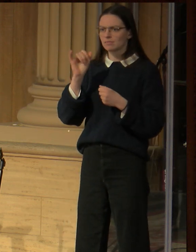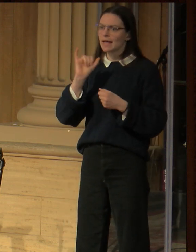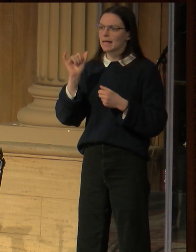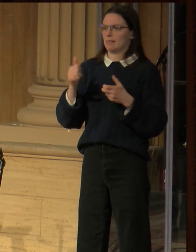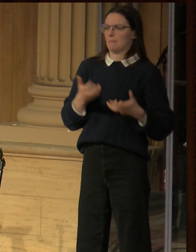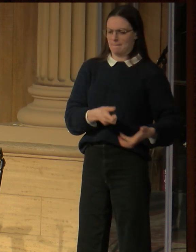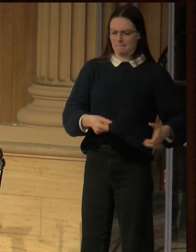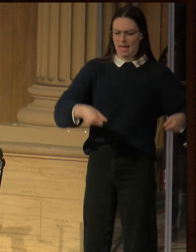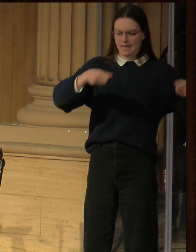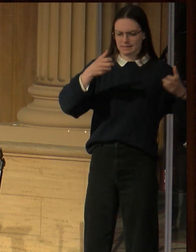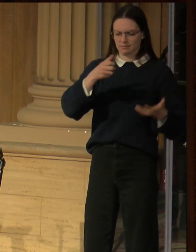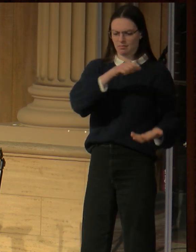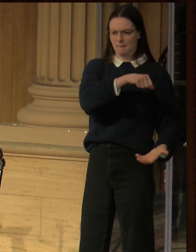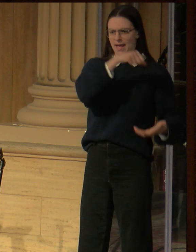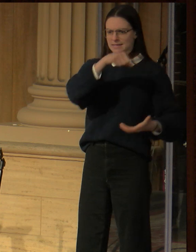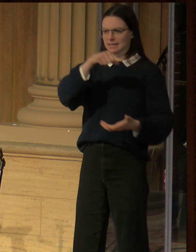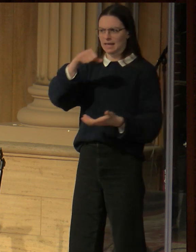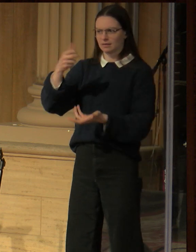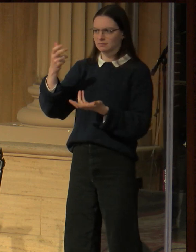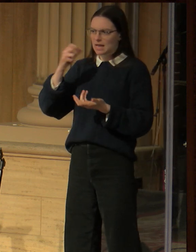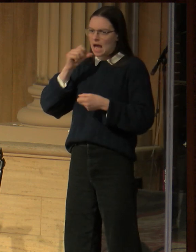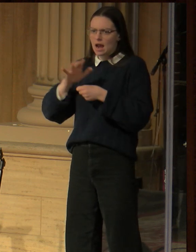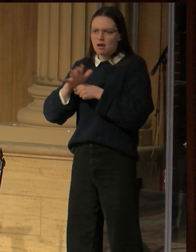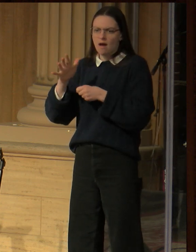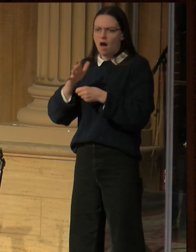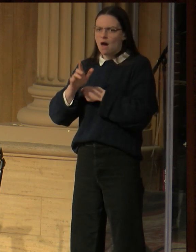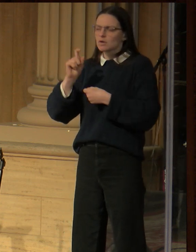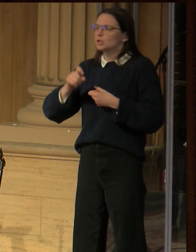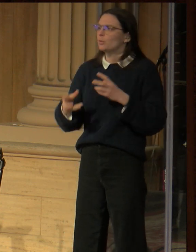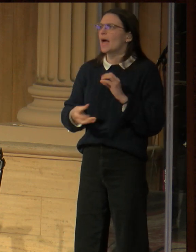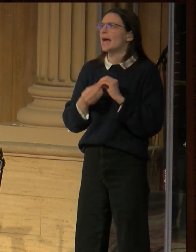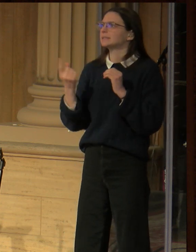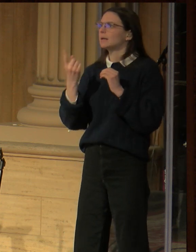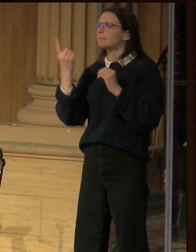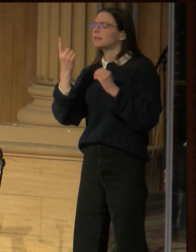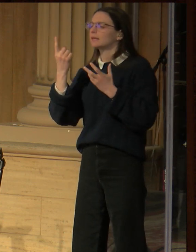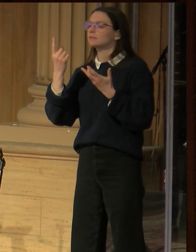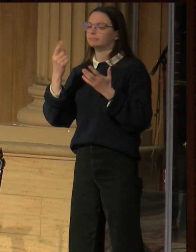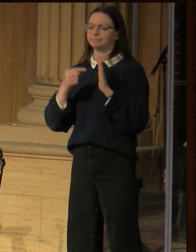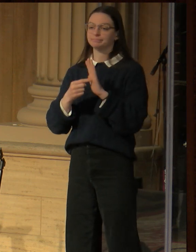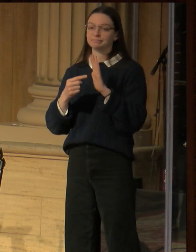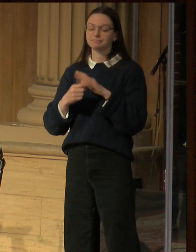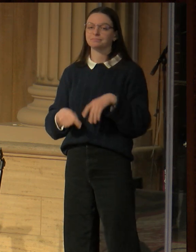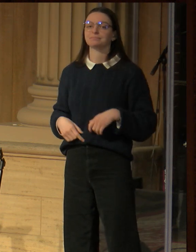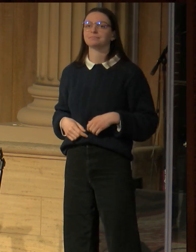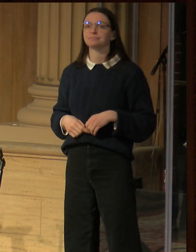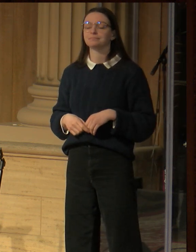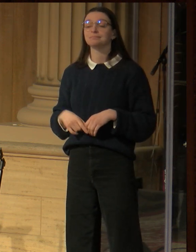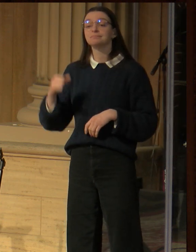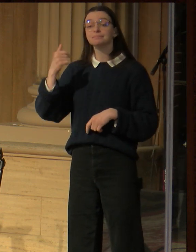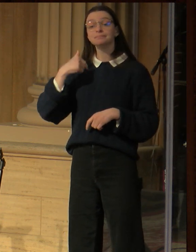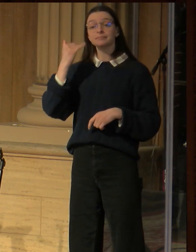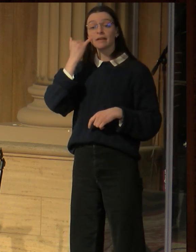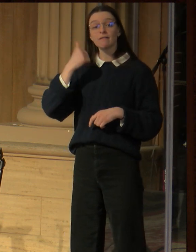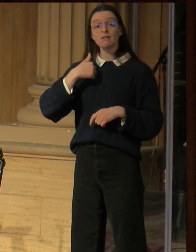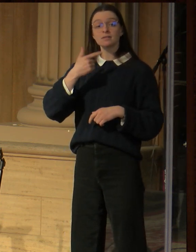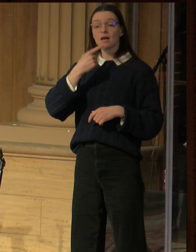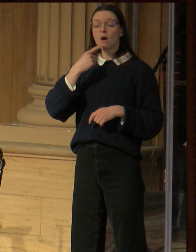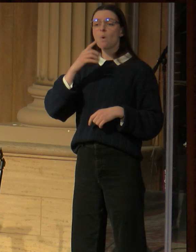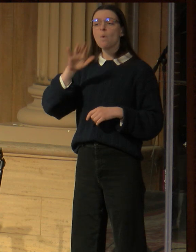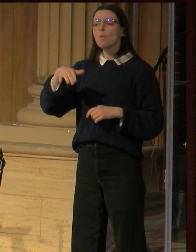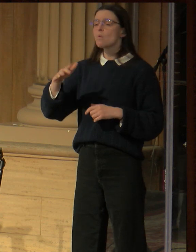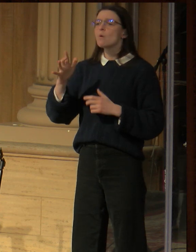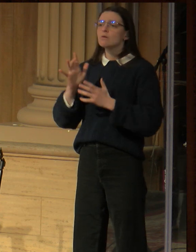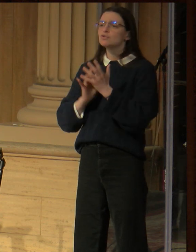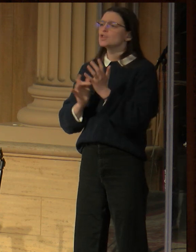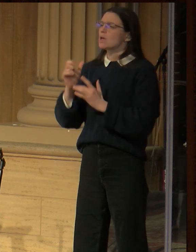Jews and Gentiles. There has to be something else that we add. So examples of this would be where we say Jesus is not enough